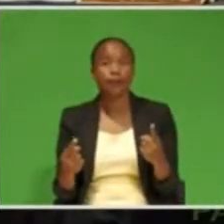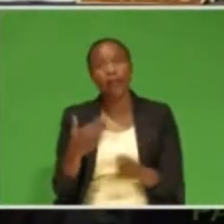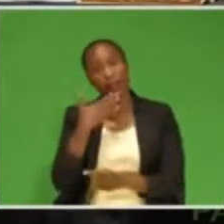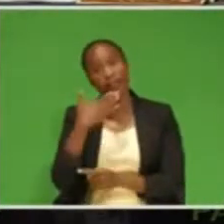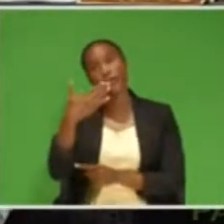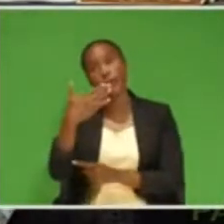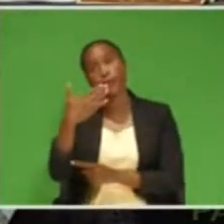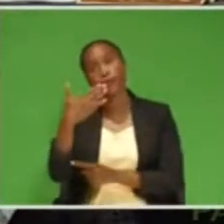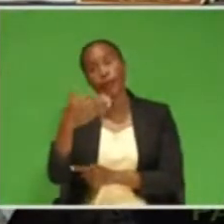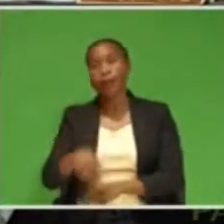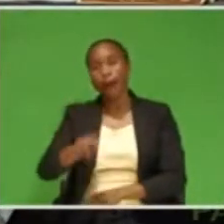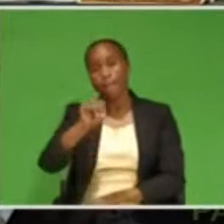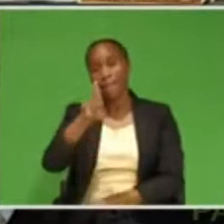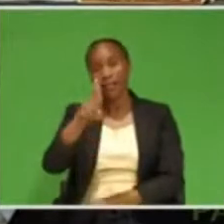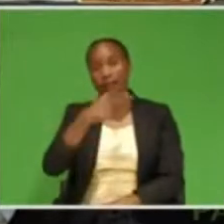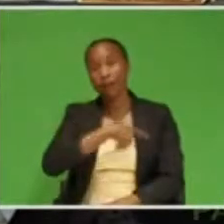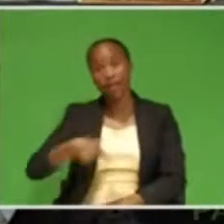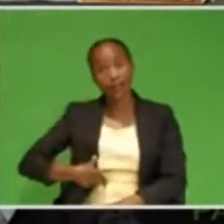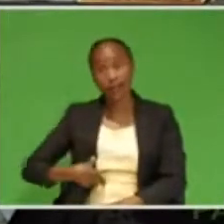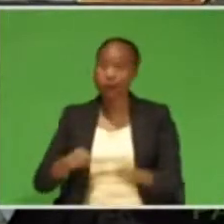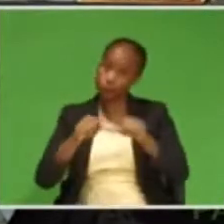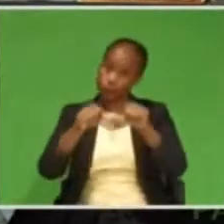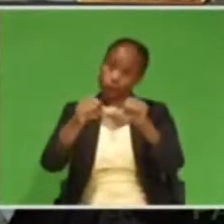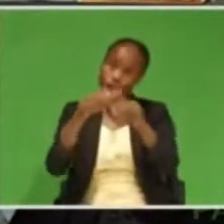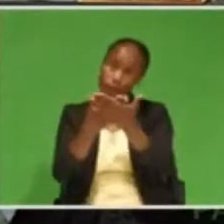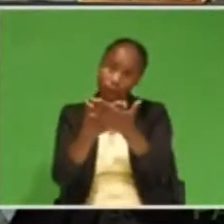Thank you. Mr. President, you may continue.